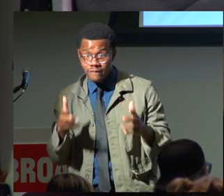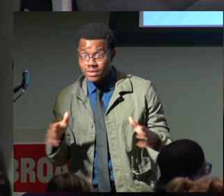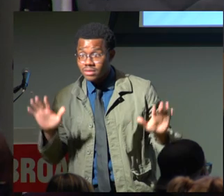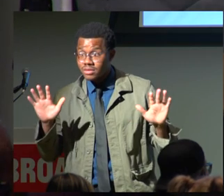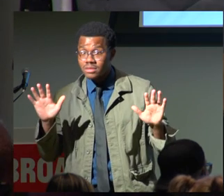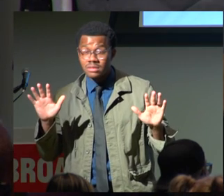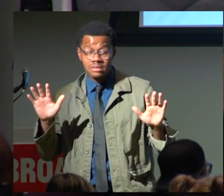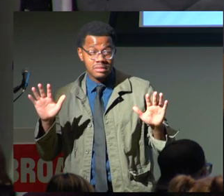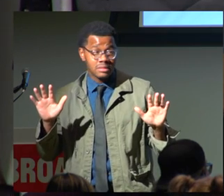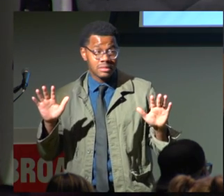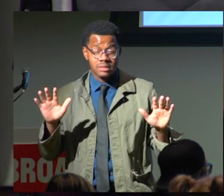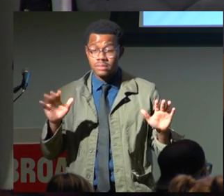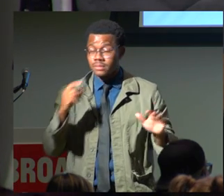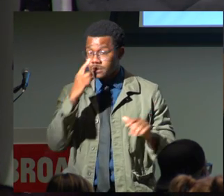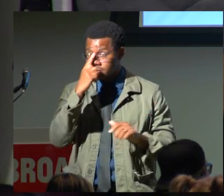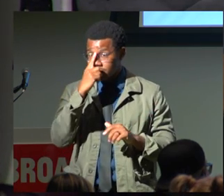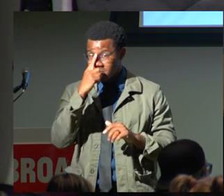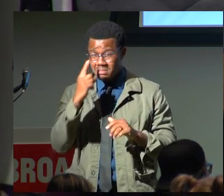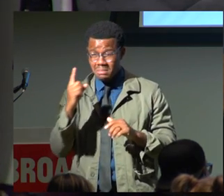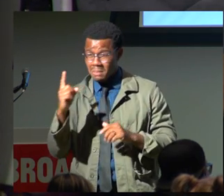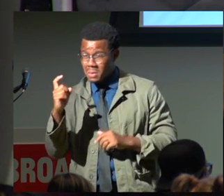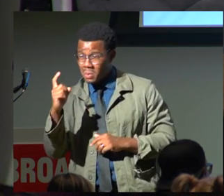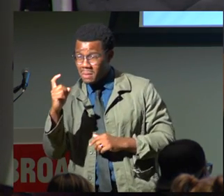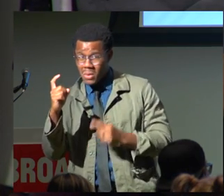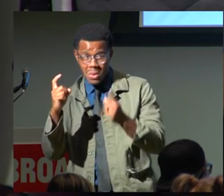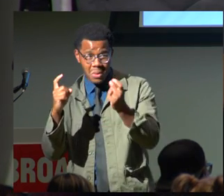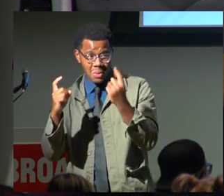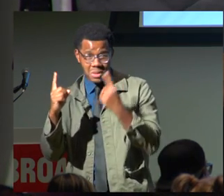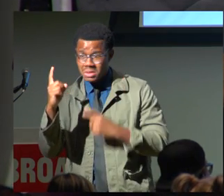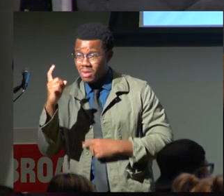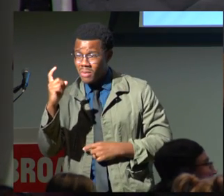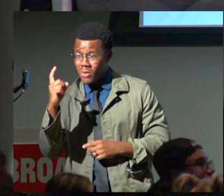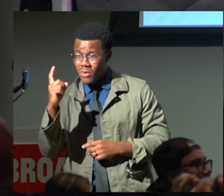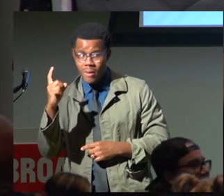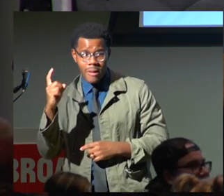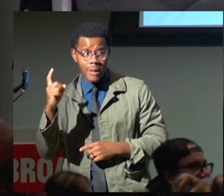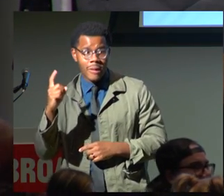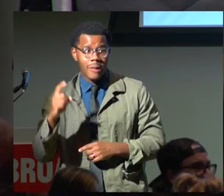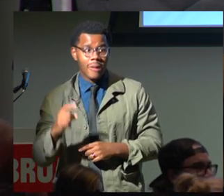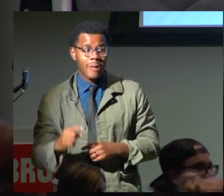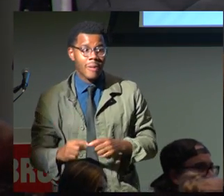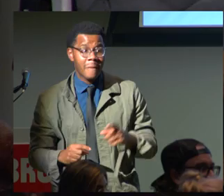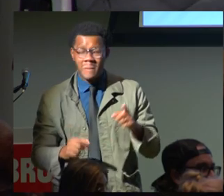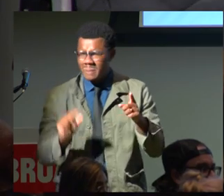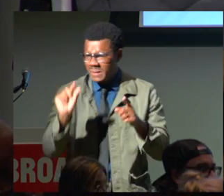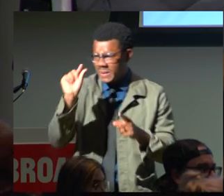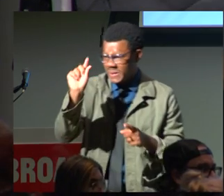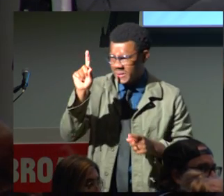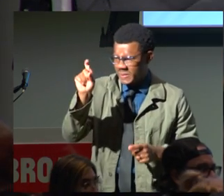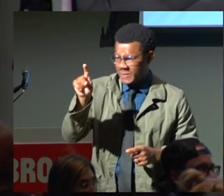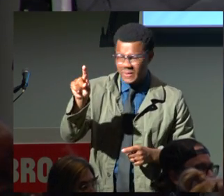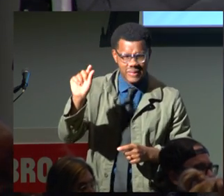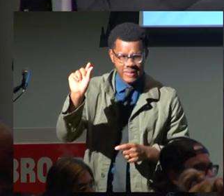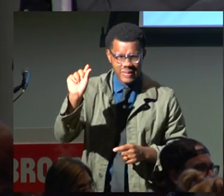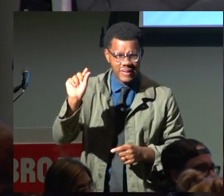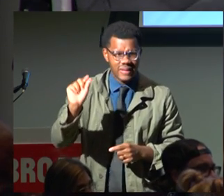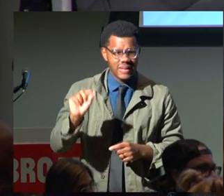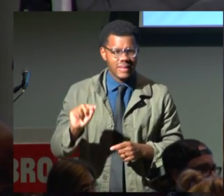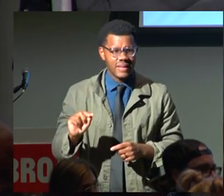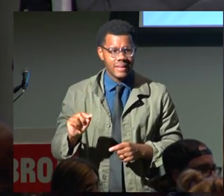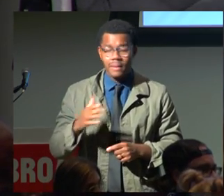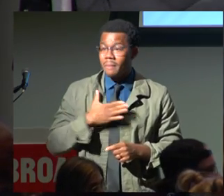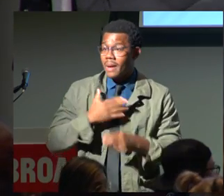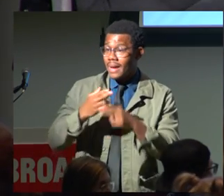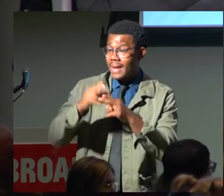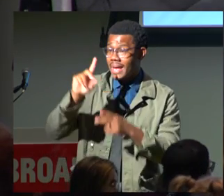is there room for maybe one more question? Yes? I have a little question. Sure.